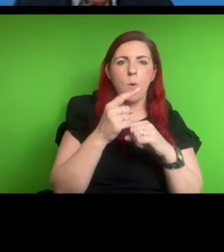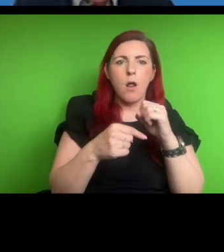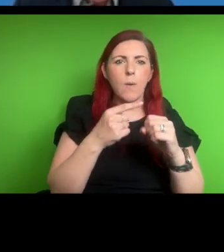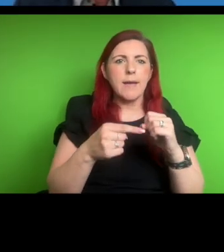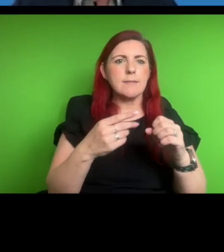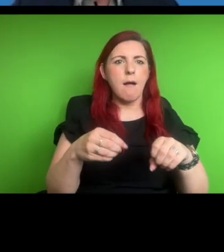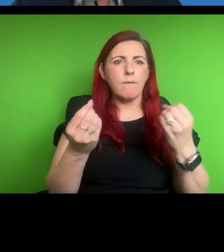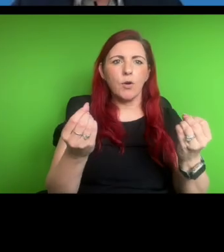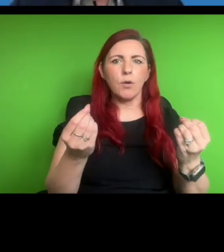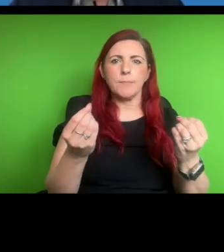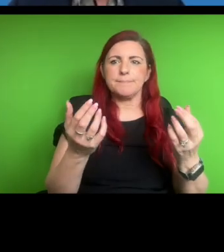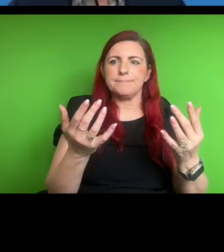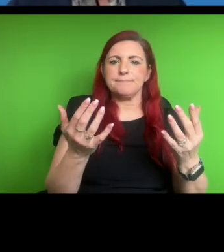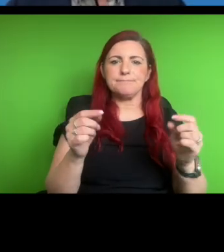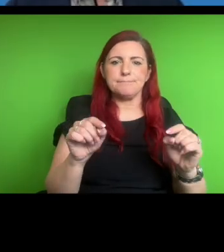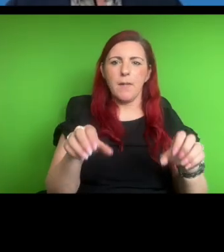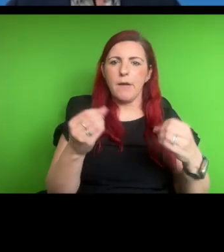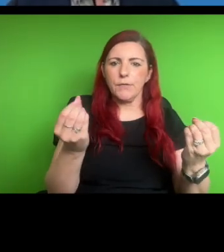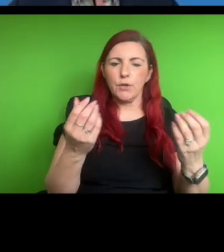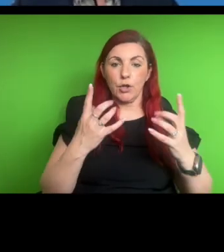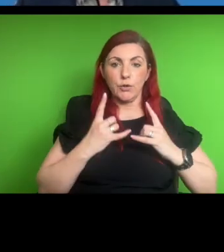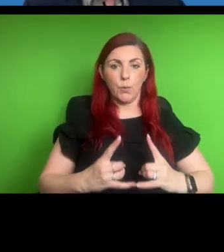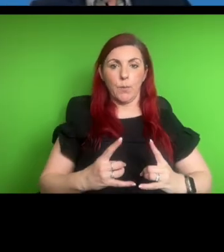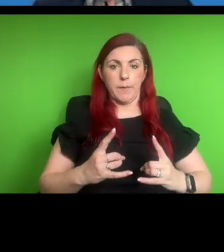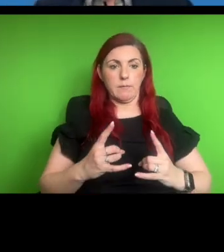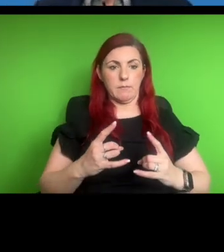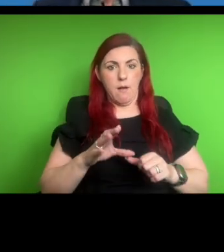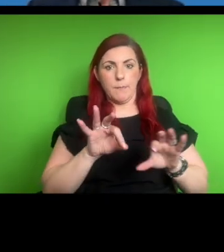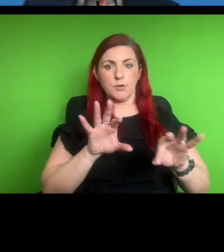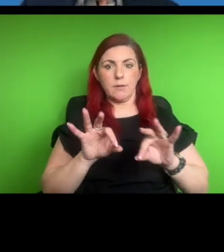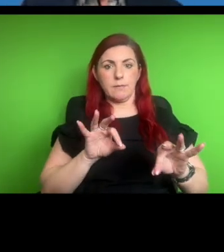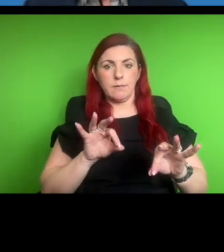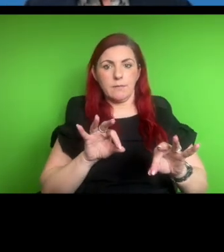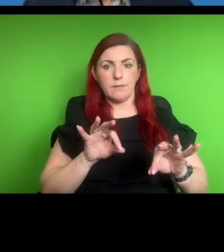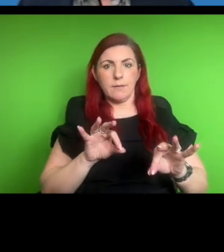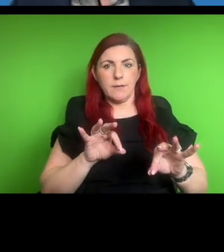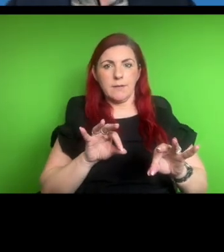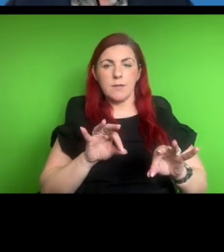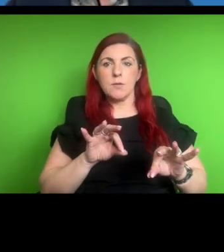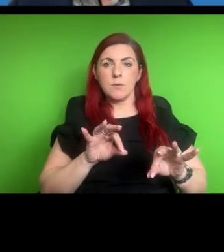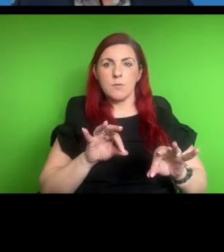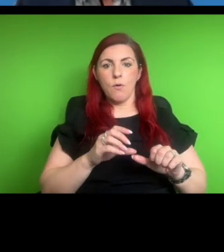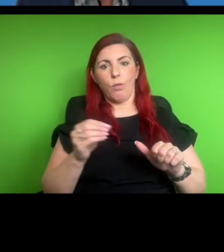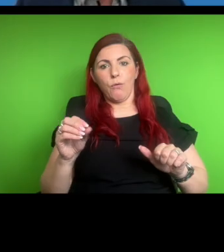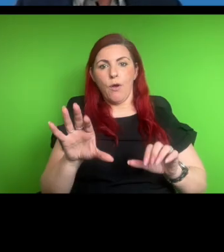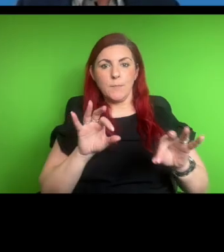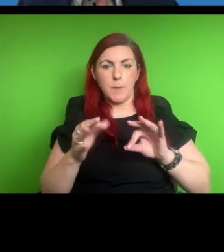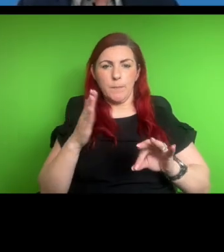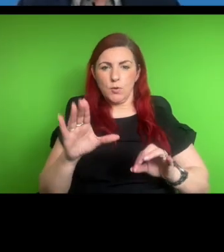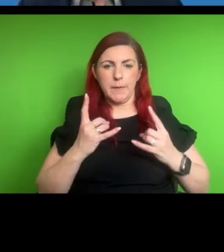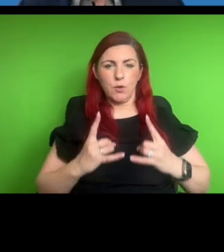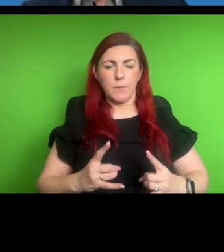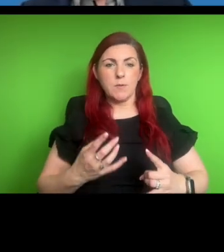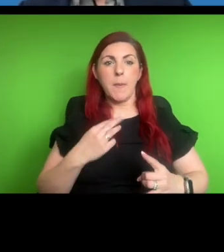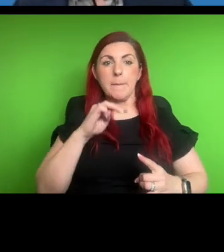a human alternative, so that ultimately someone can deal